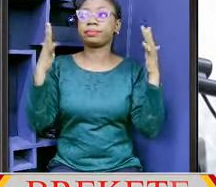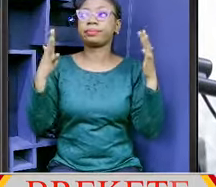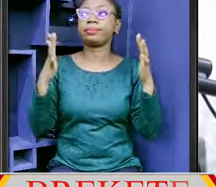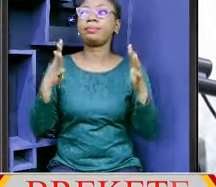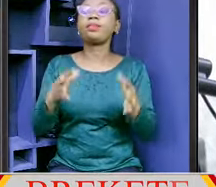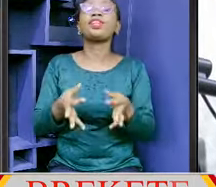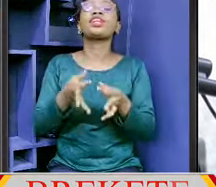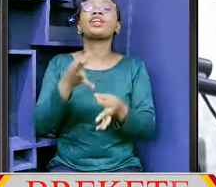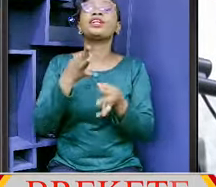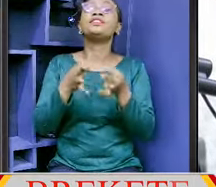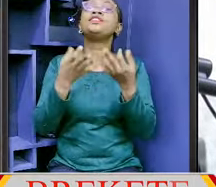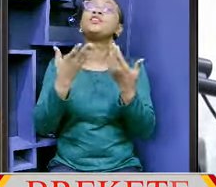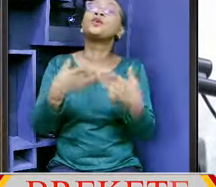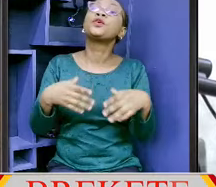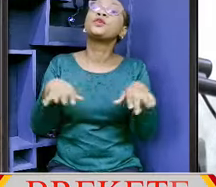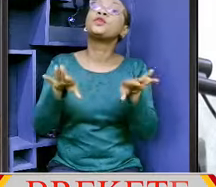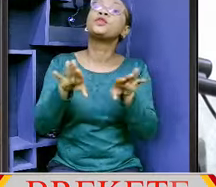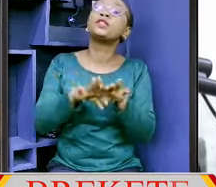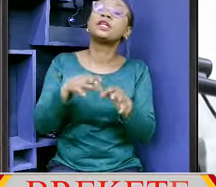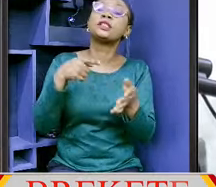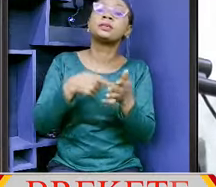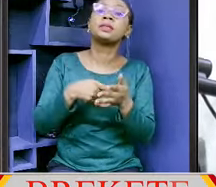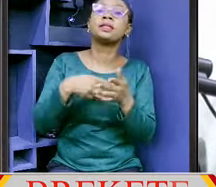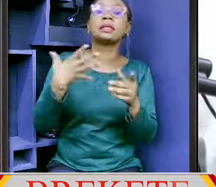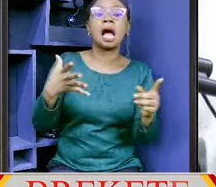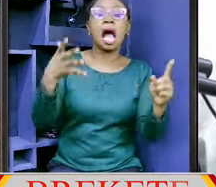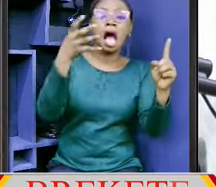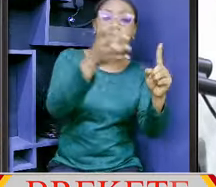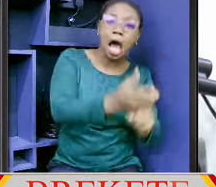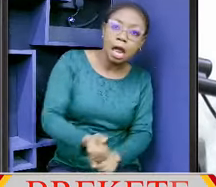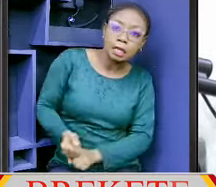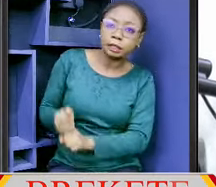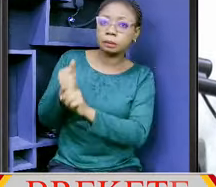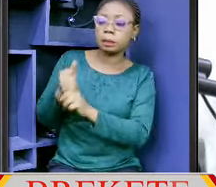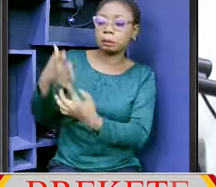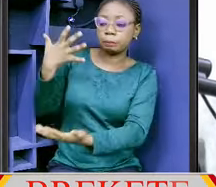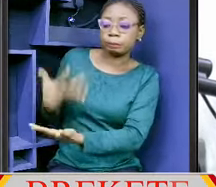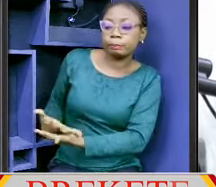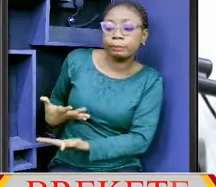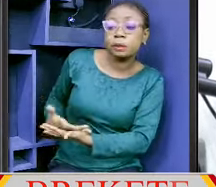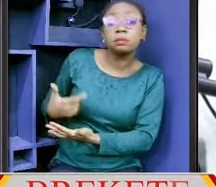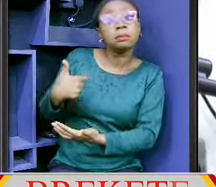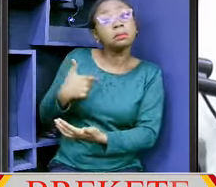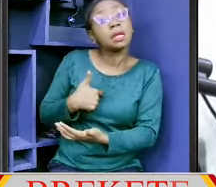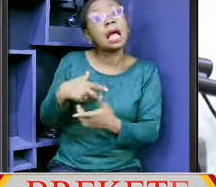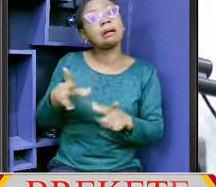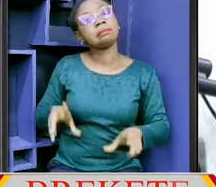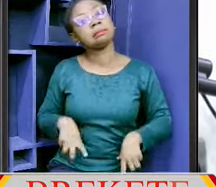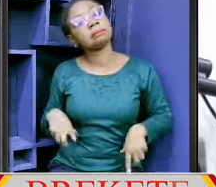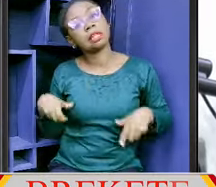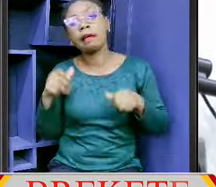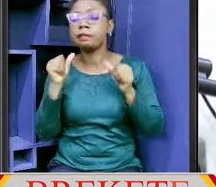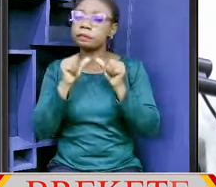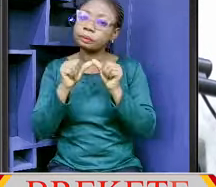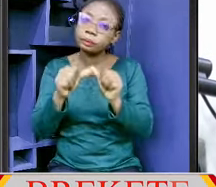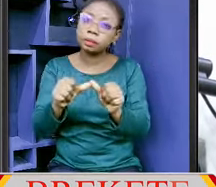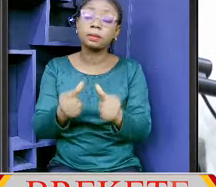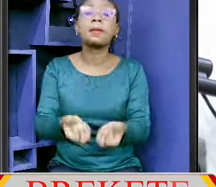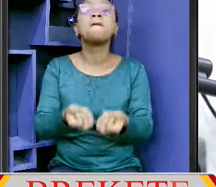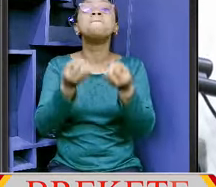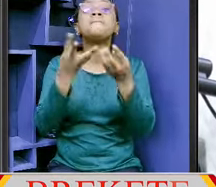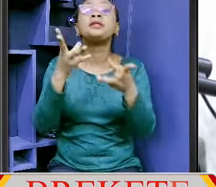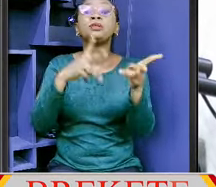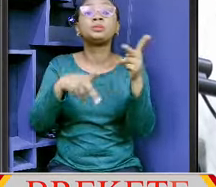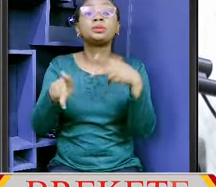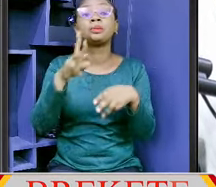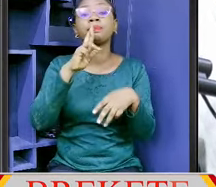If they close down the station, come arrest me, detain me, life goes on. Are we together? Yes, many people day